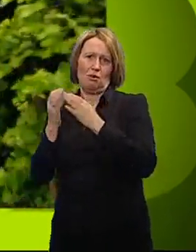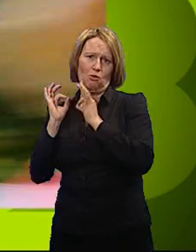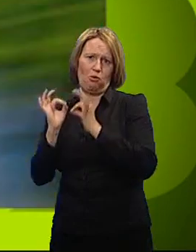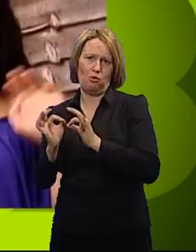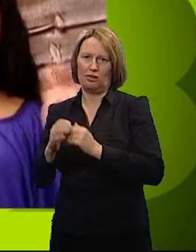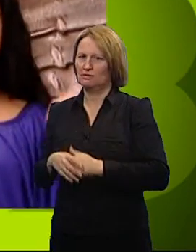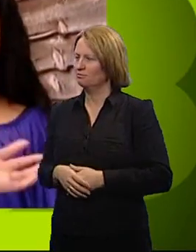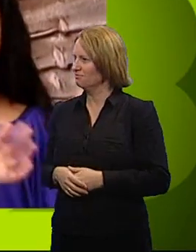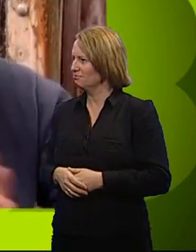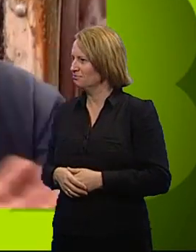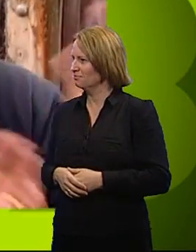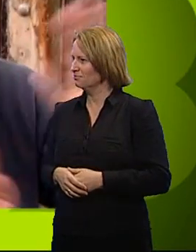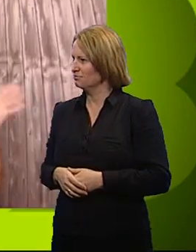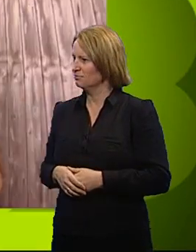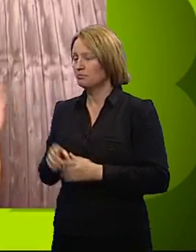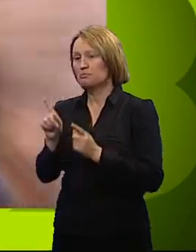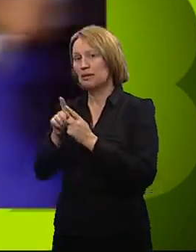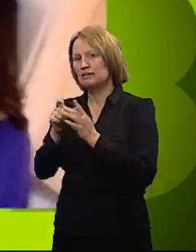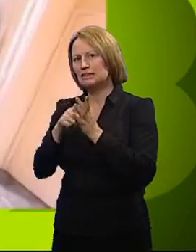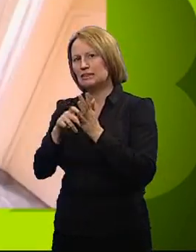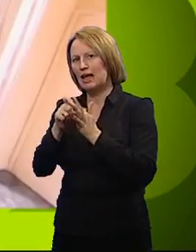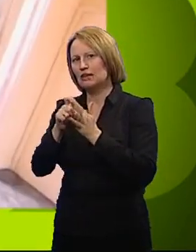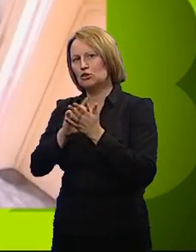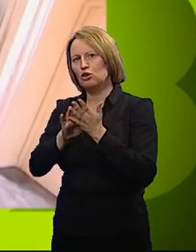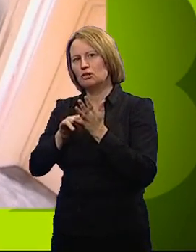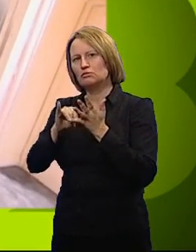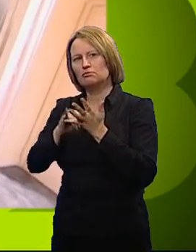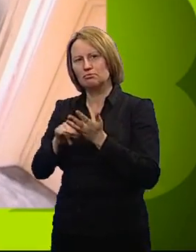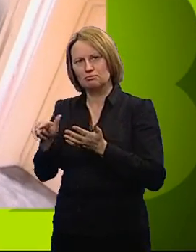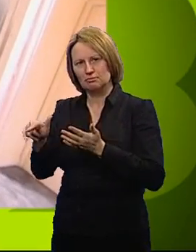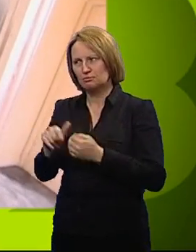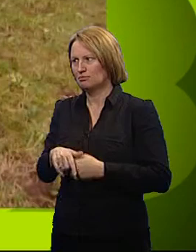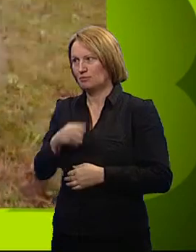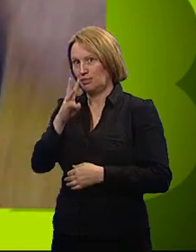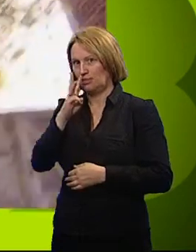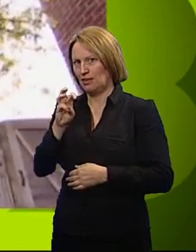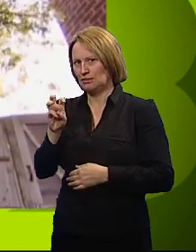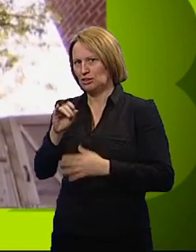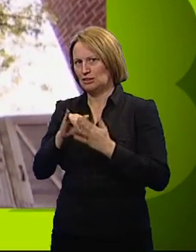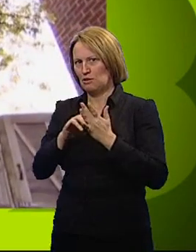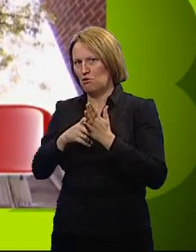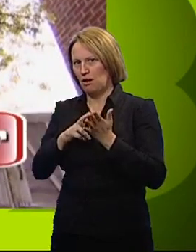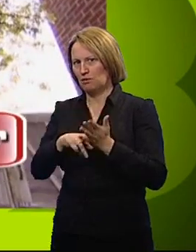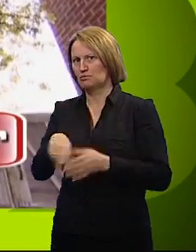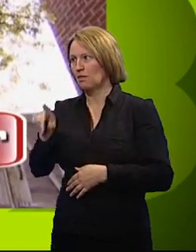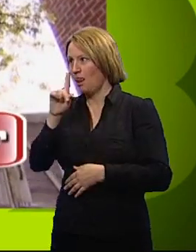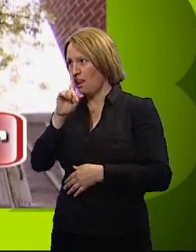before. Meet the Sandhus. There's 13-year-old Simra, 11-year-old Parminder,